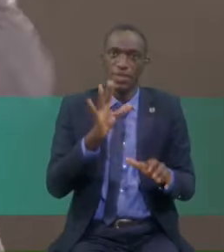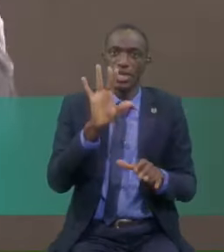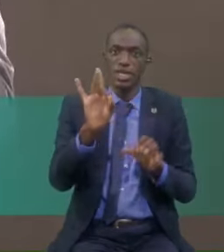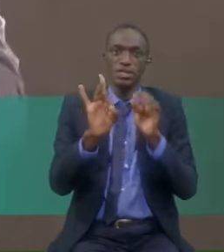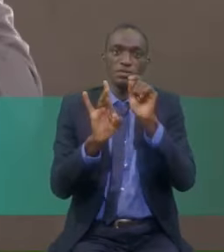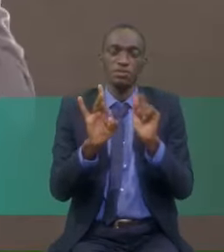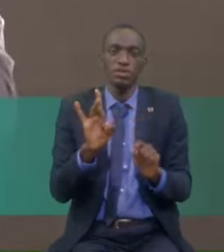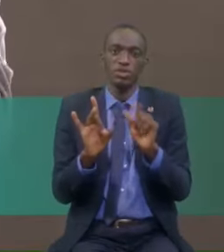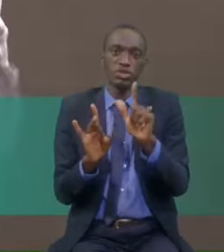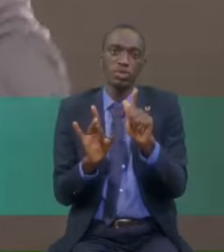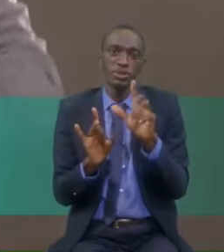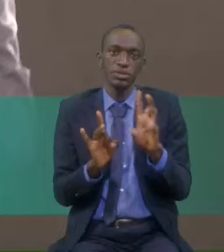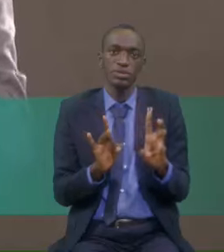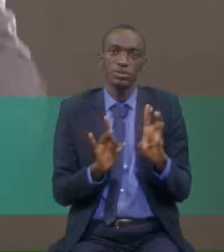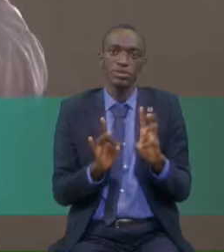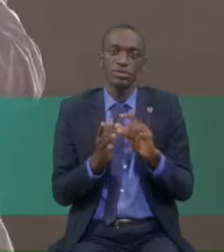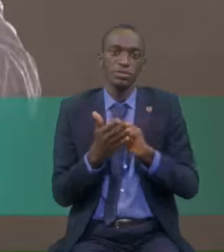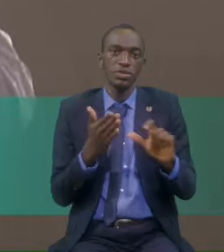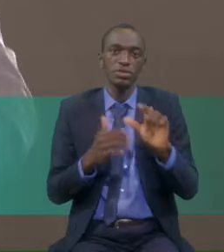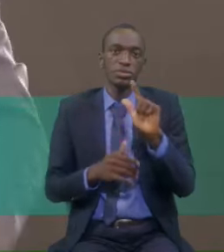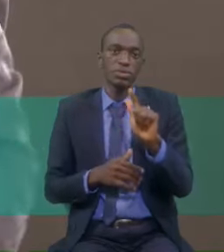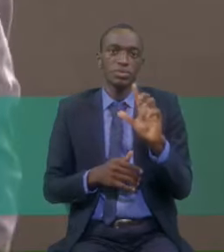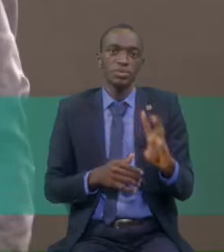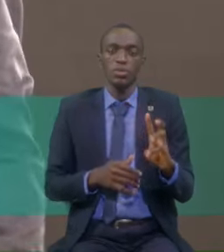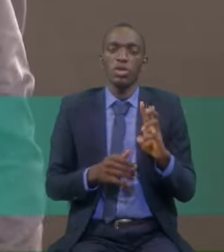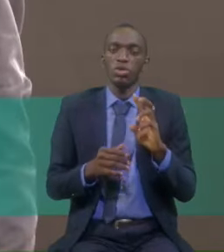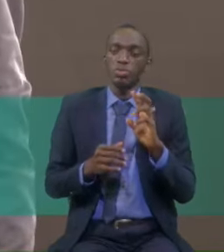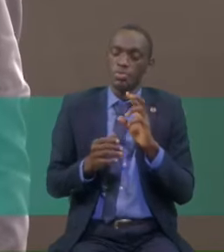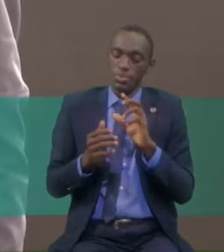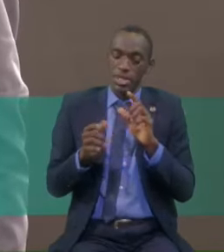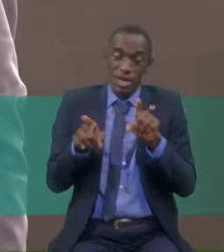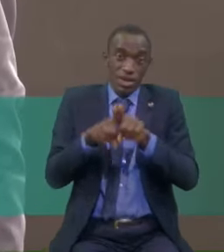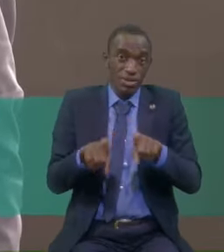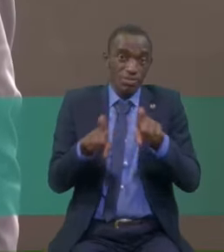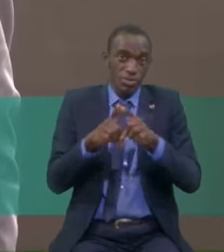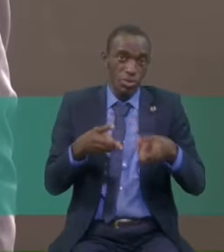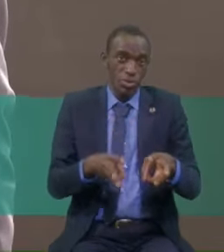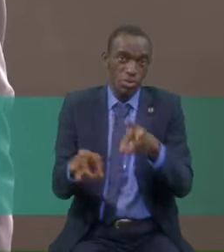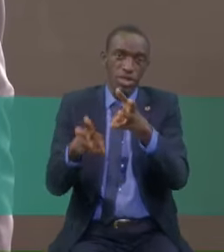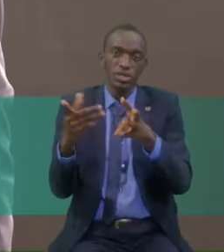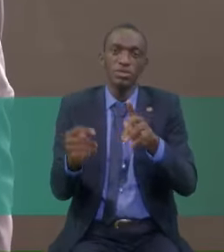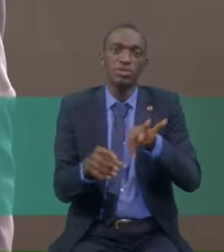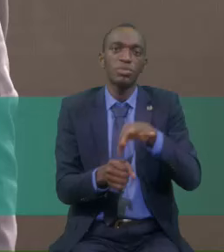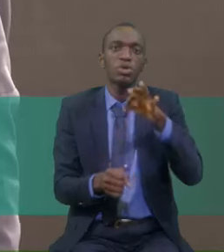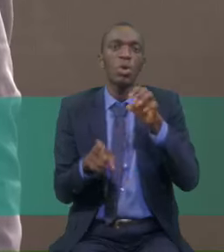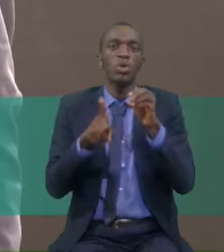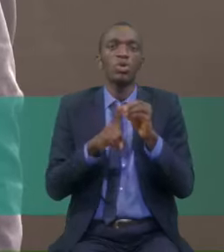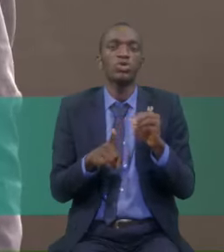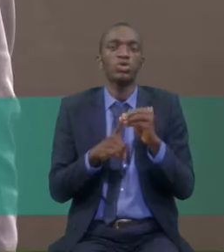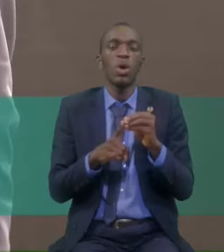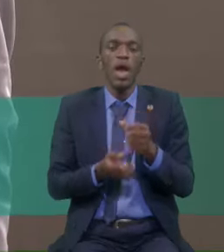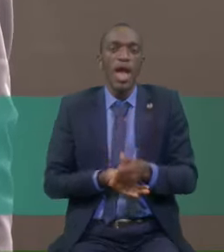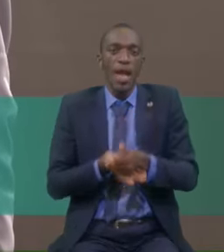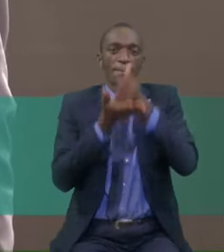the spirit also helpeth our infirmities. I am weak, it